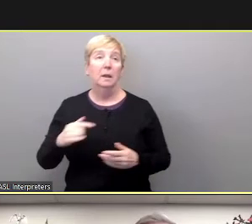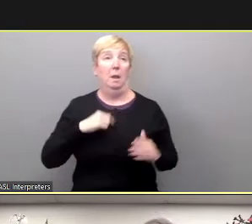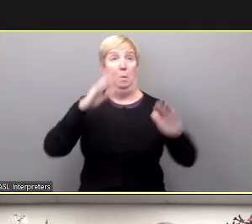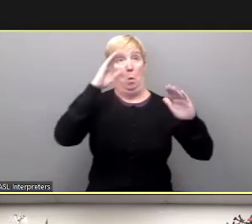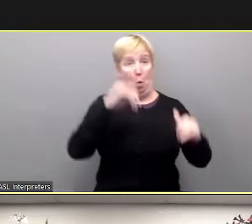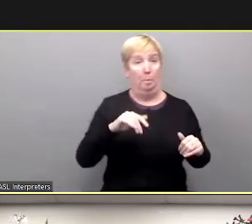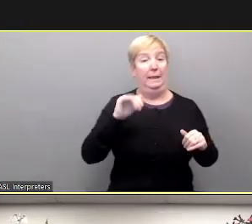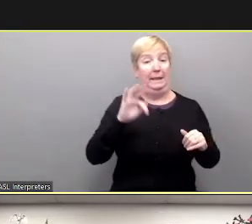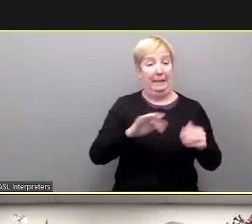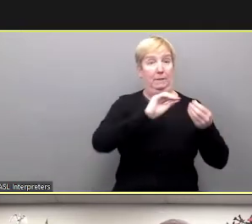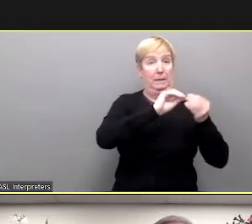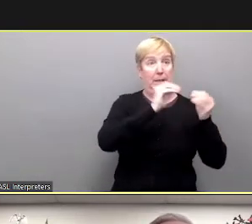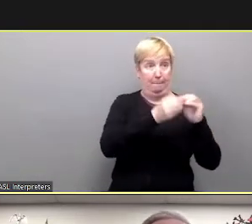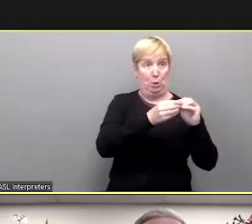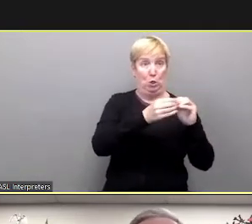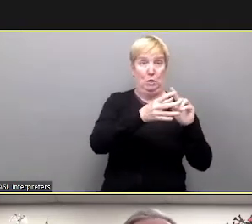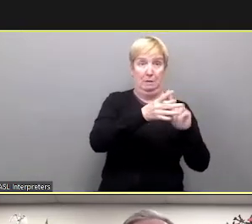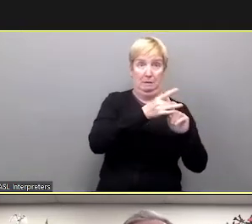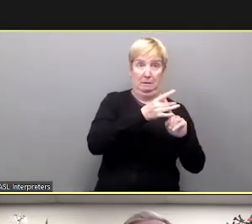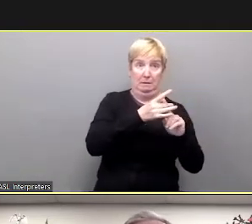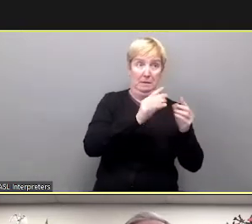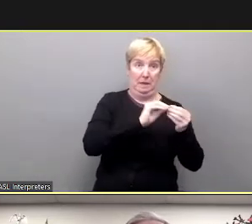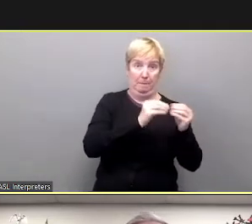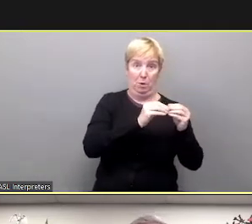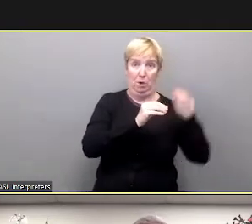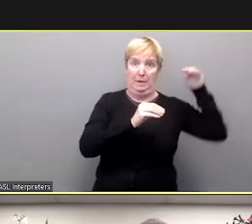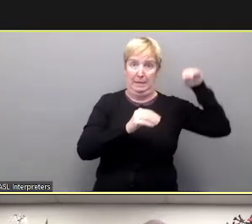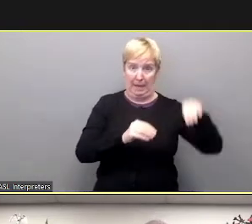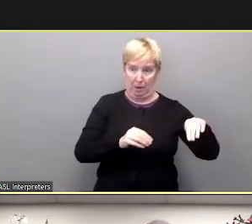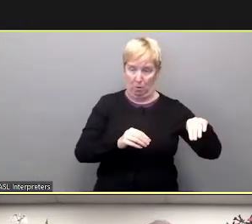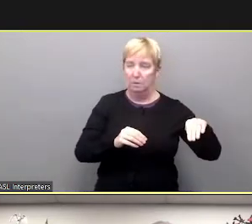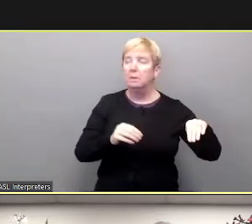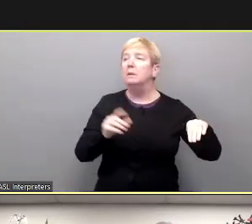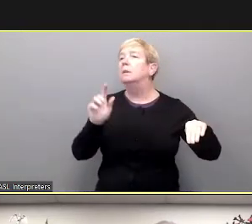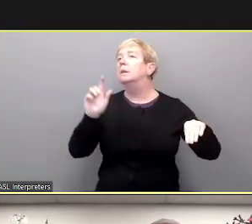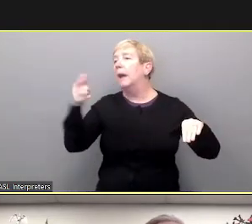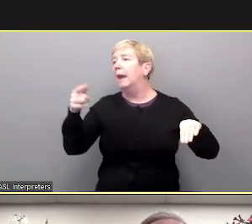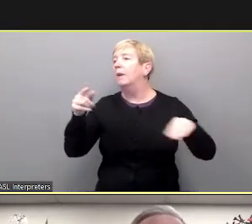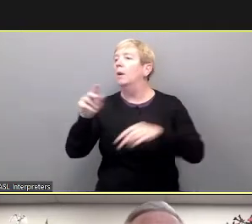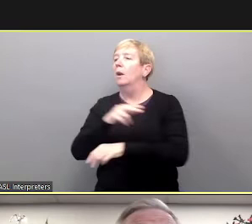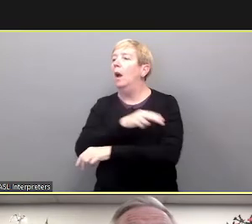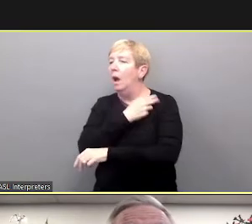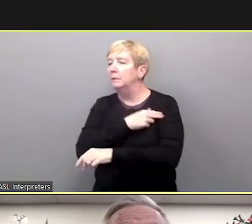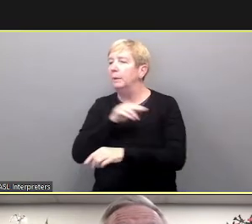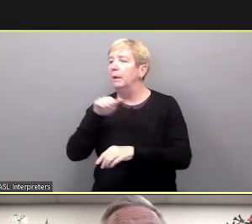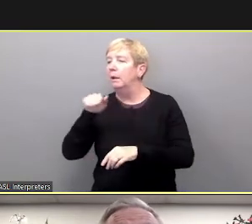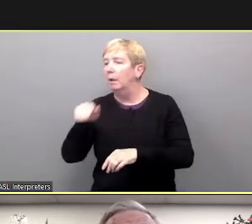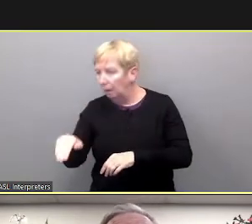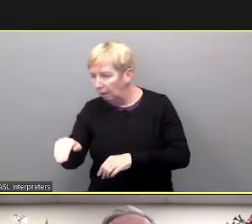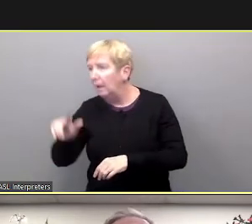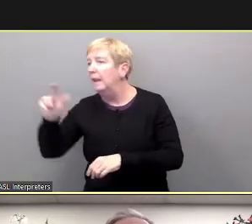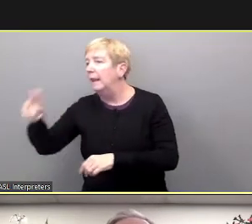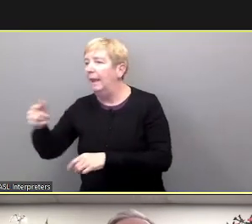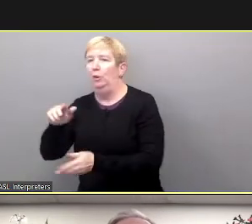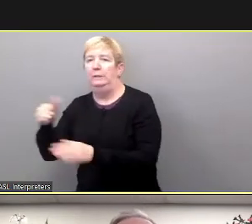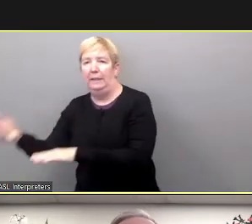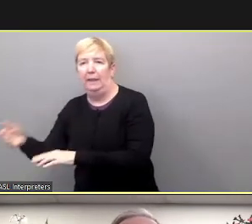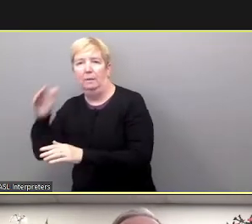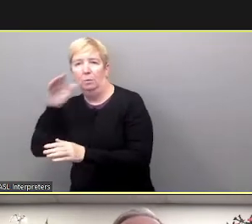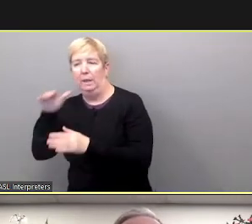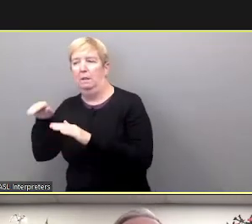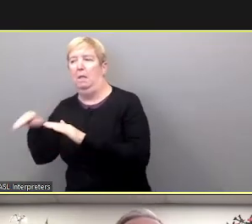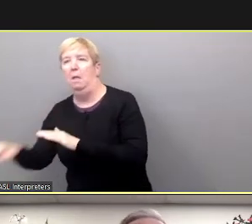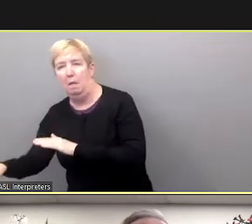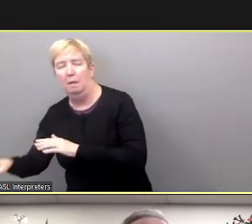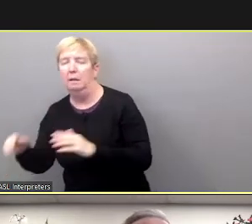then hospitalizations will go back down, and then deaths will go back down. And we won't see a decline likely in the death